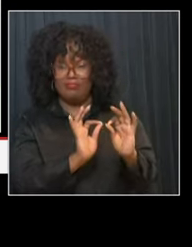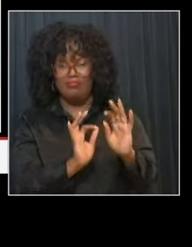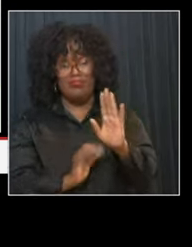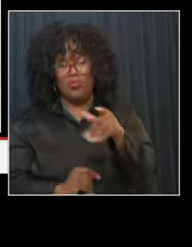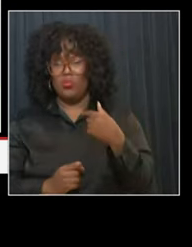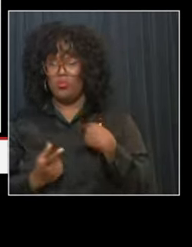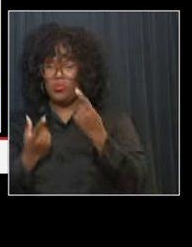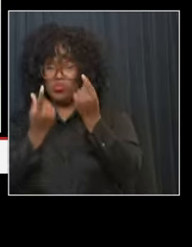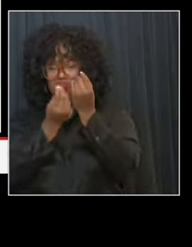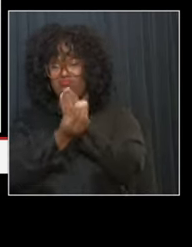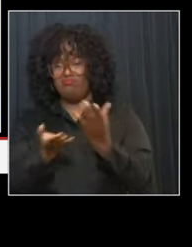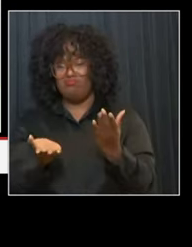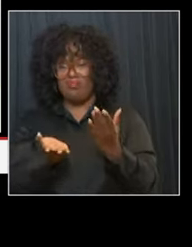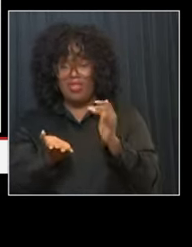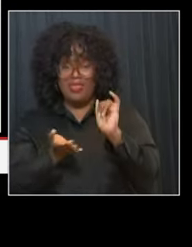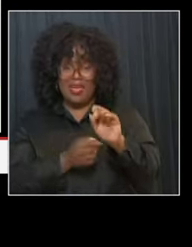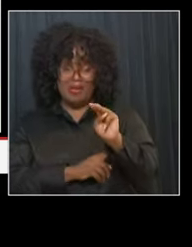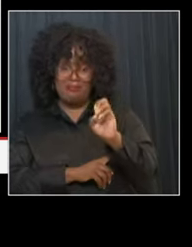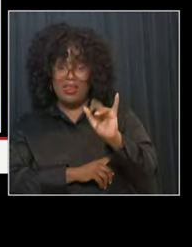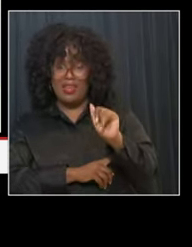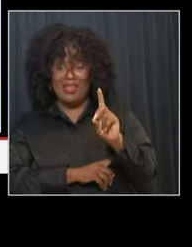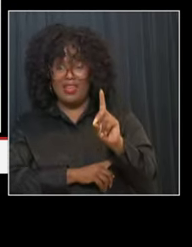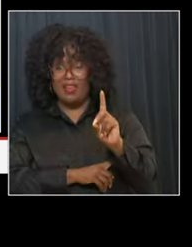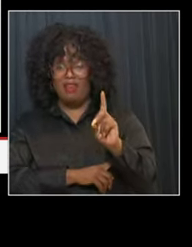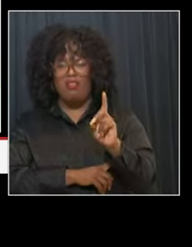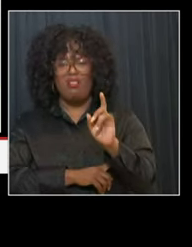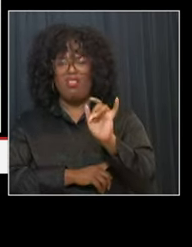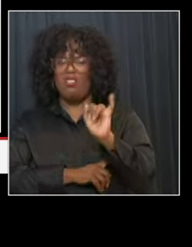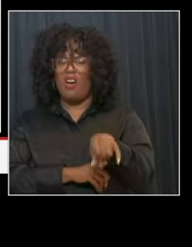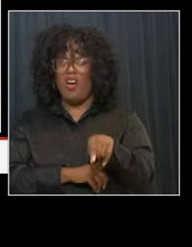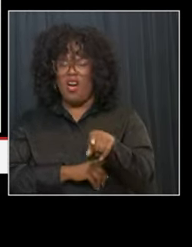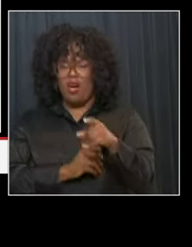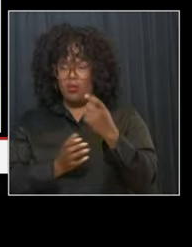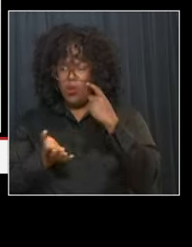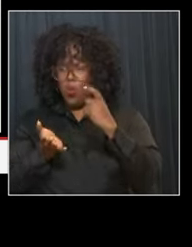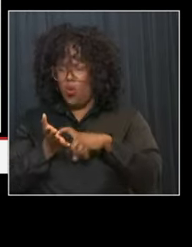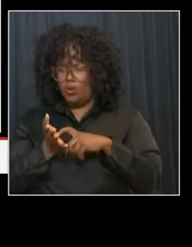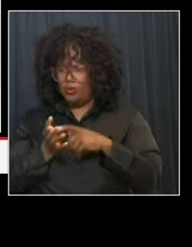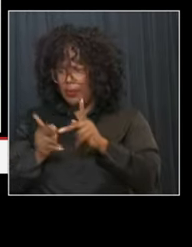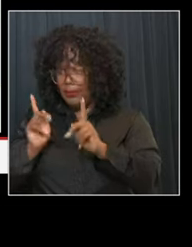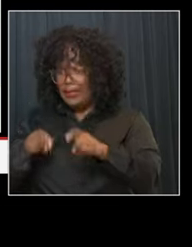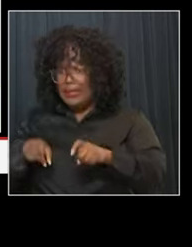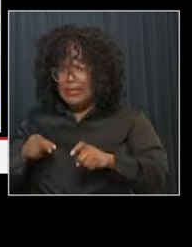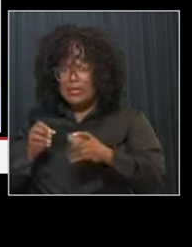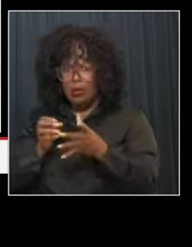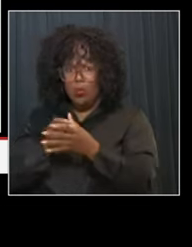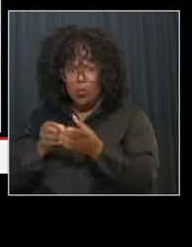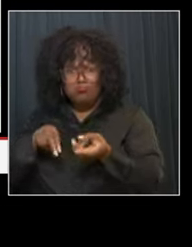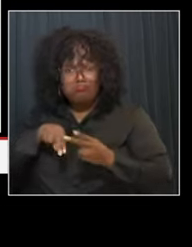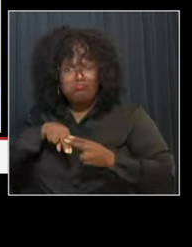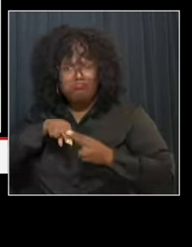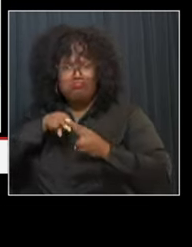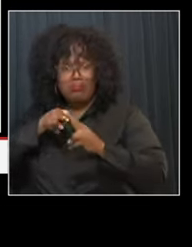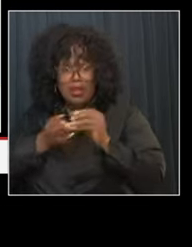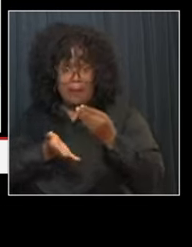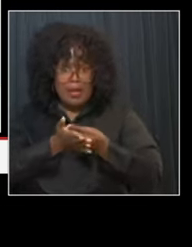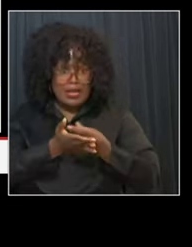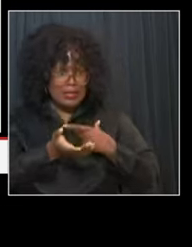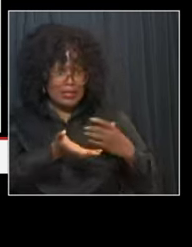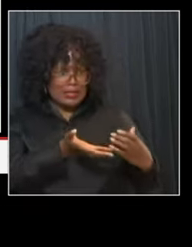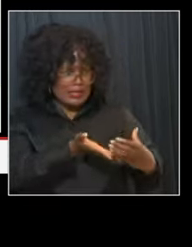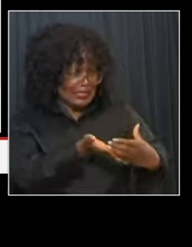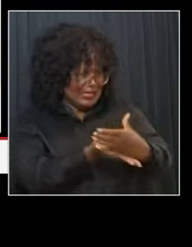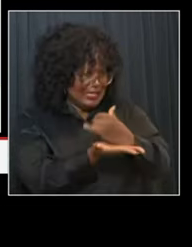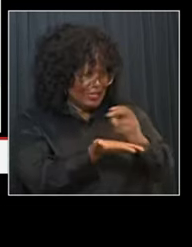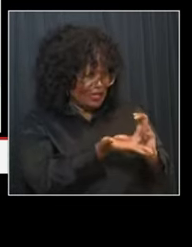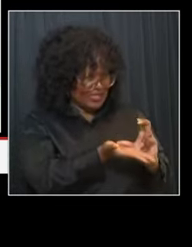Medicaid is growing at a substantially faster clip than the city's revenues. And just to